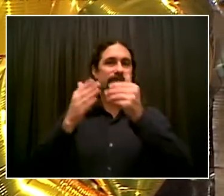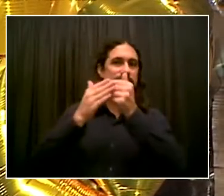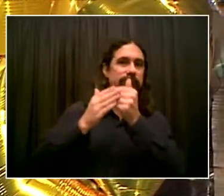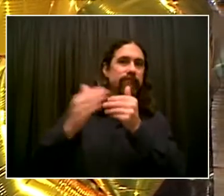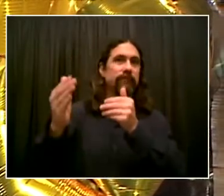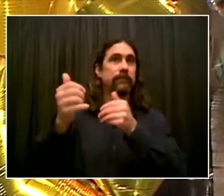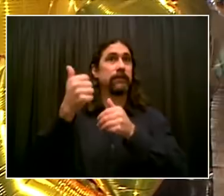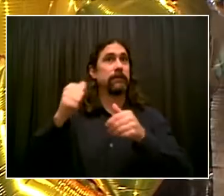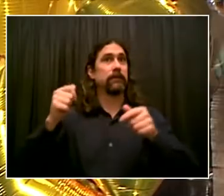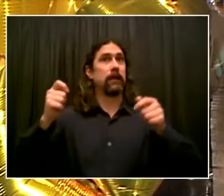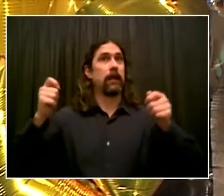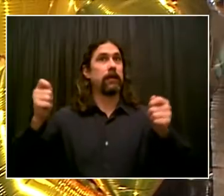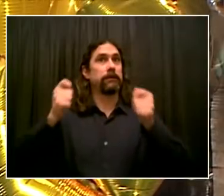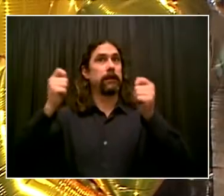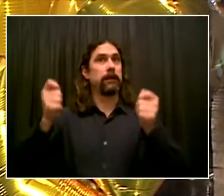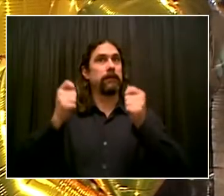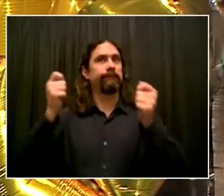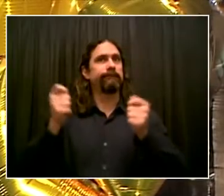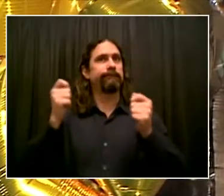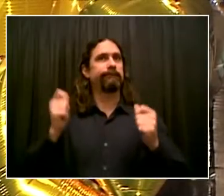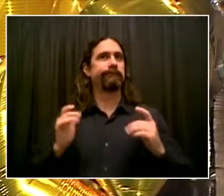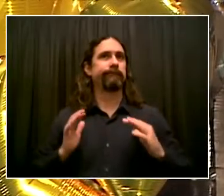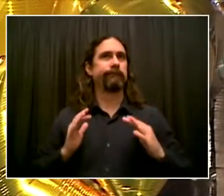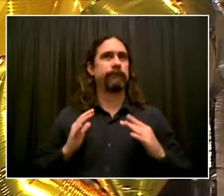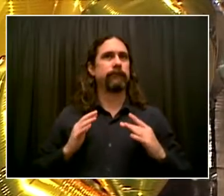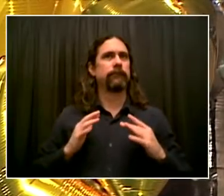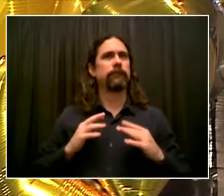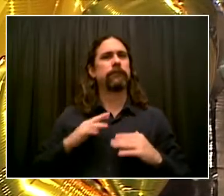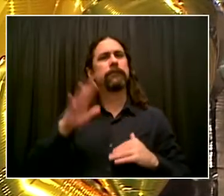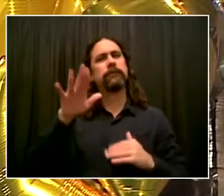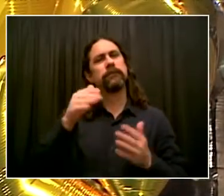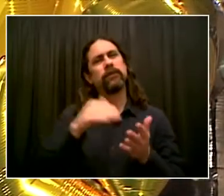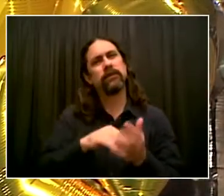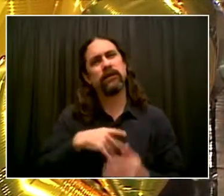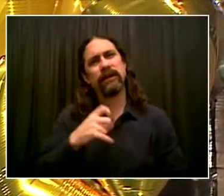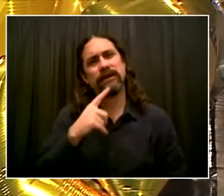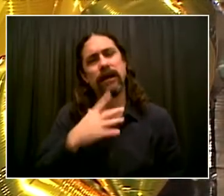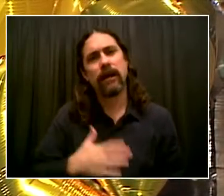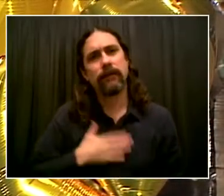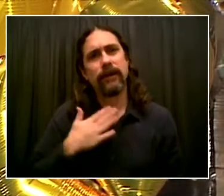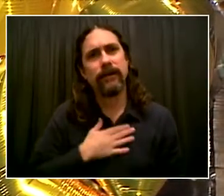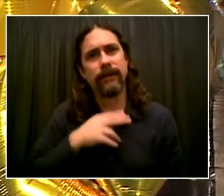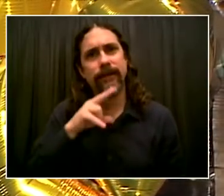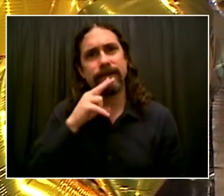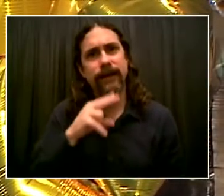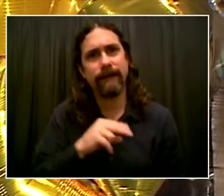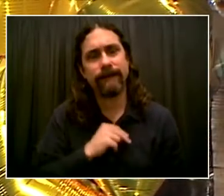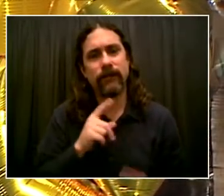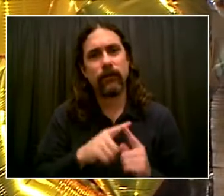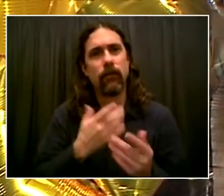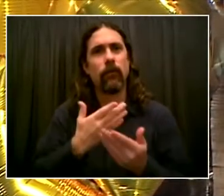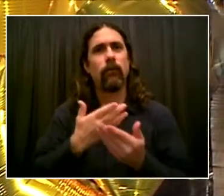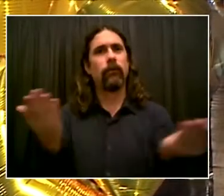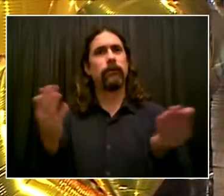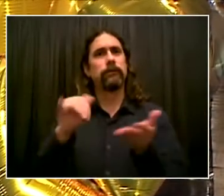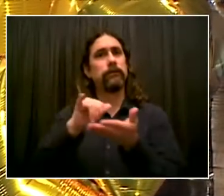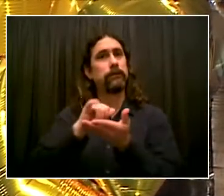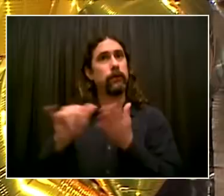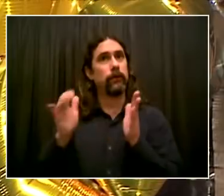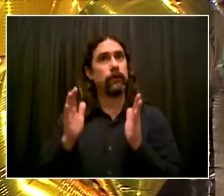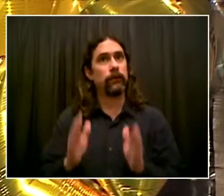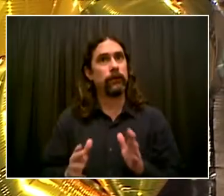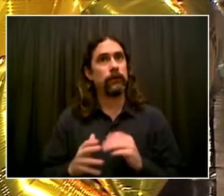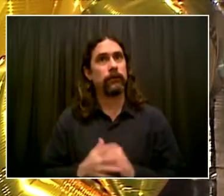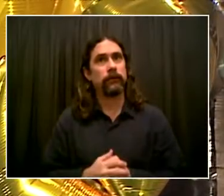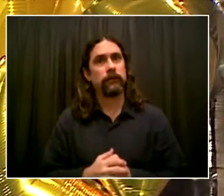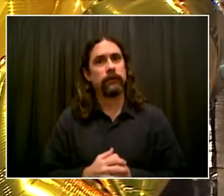should be really, really proud of how you've handled these last couple of years and what it means for our future. So it's a time to reflect and enjoy a very